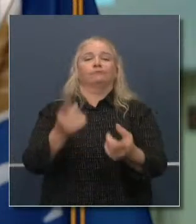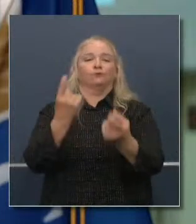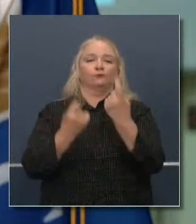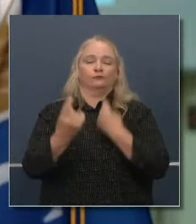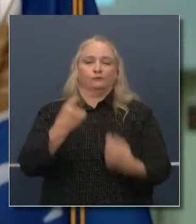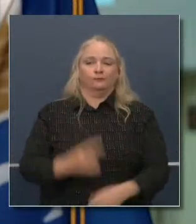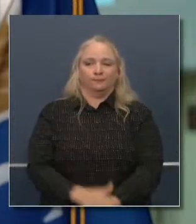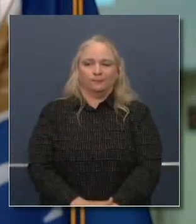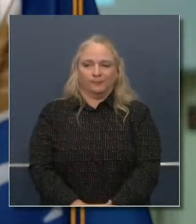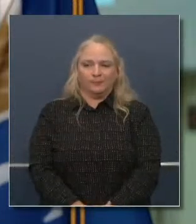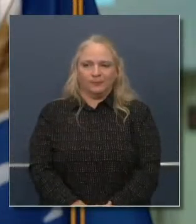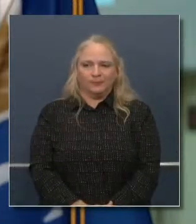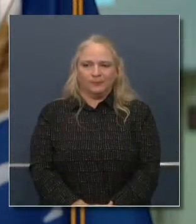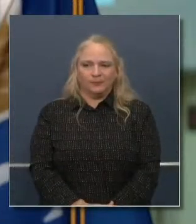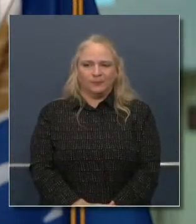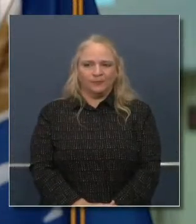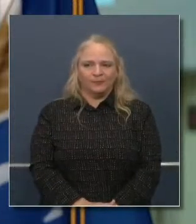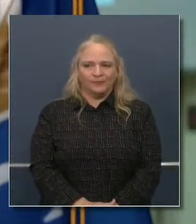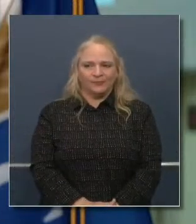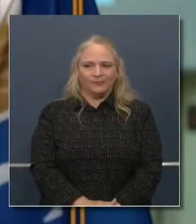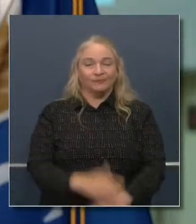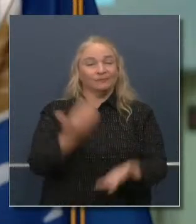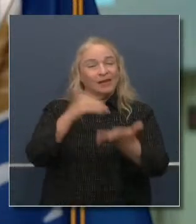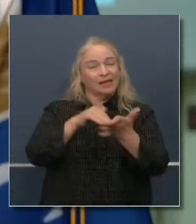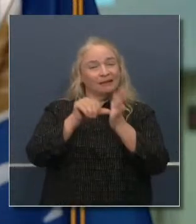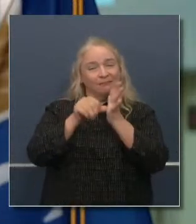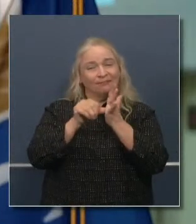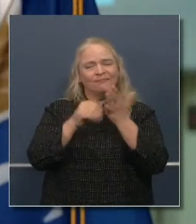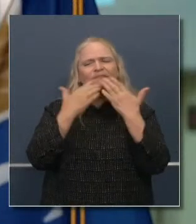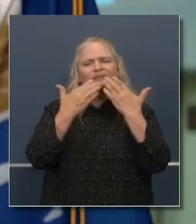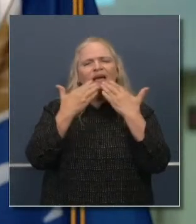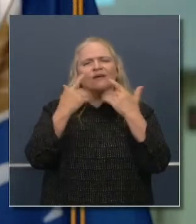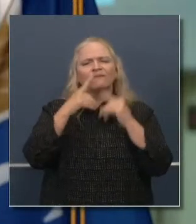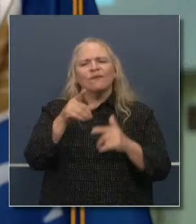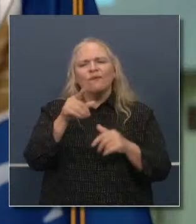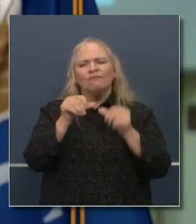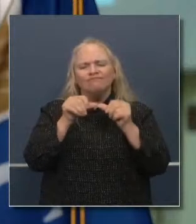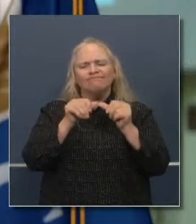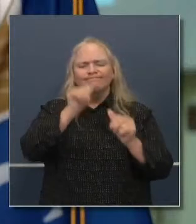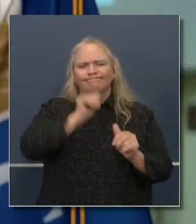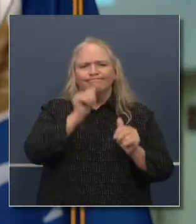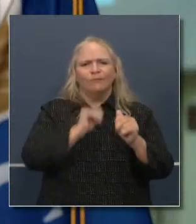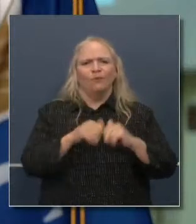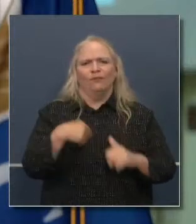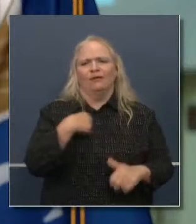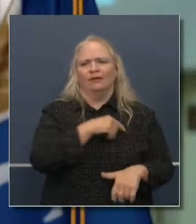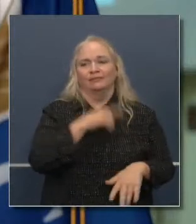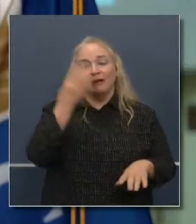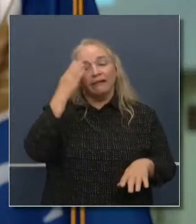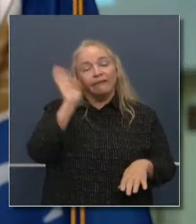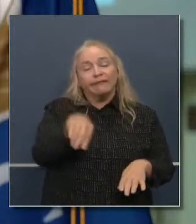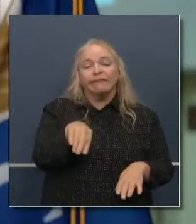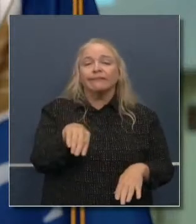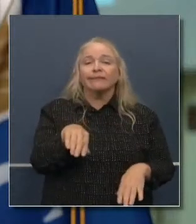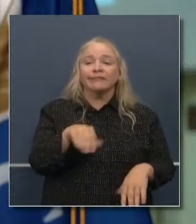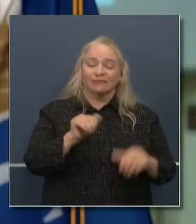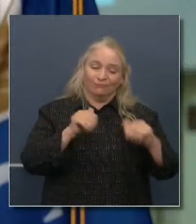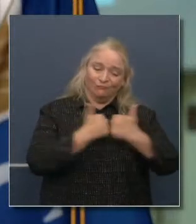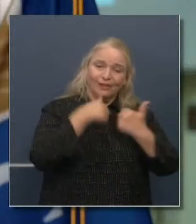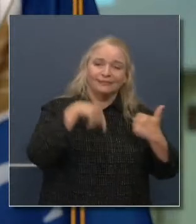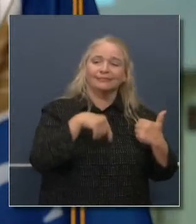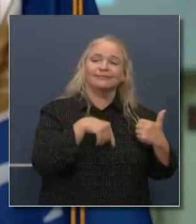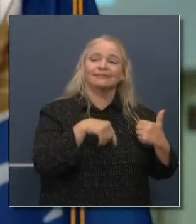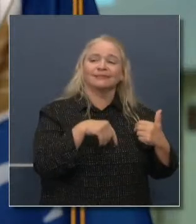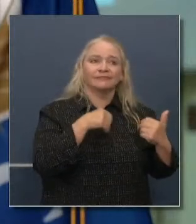I just want to thank everybody for continuing to endure what I know is a very challenging and difficult period